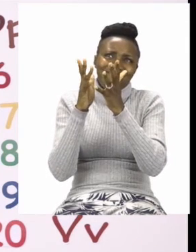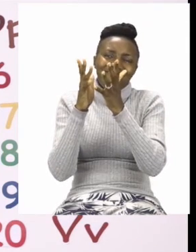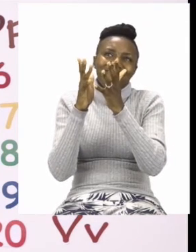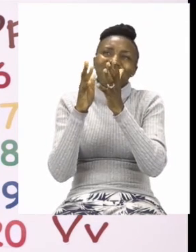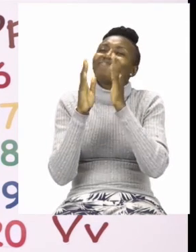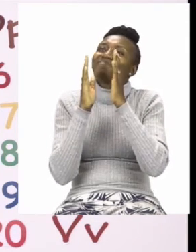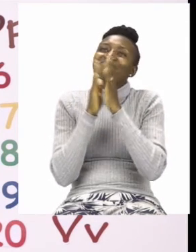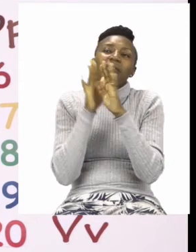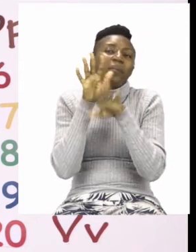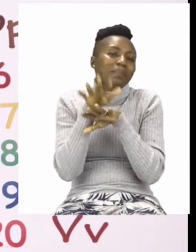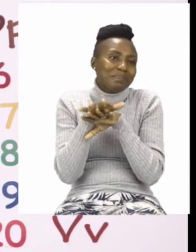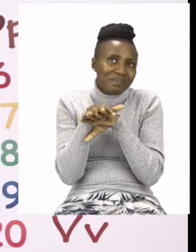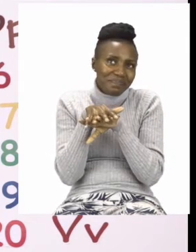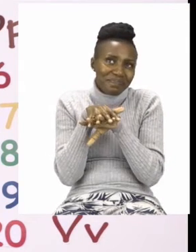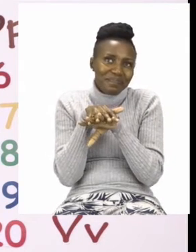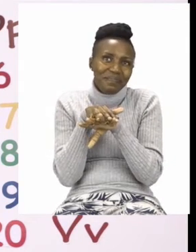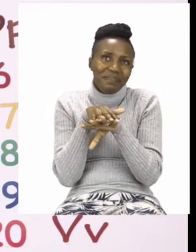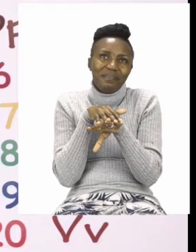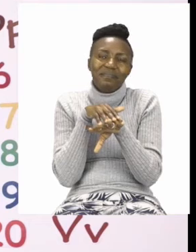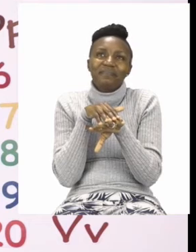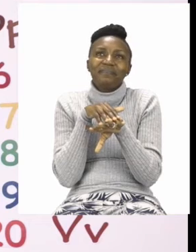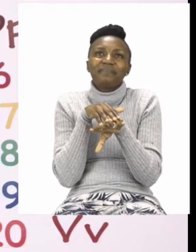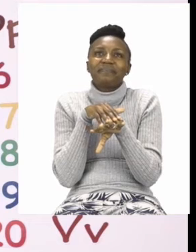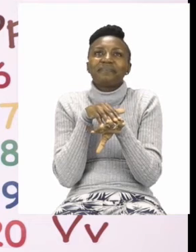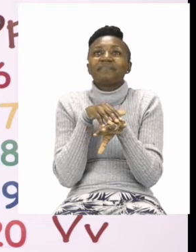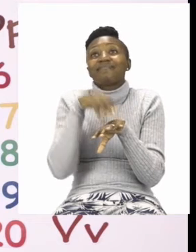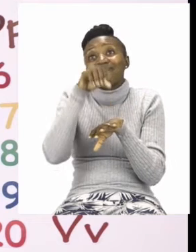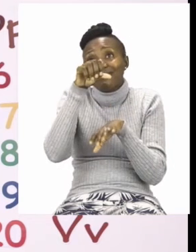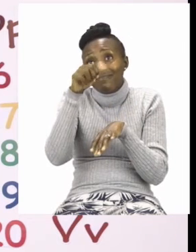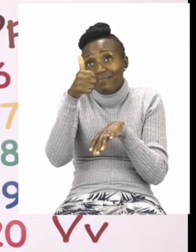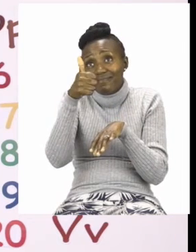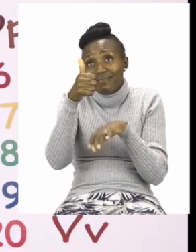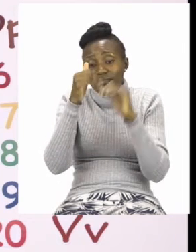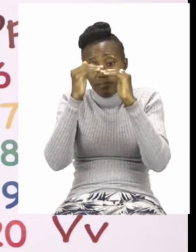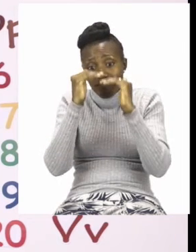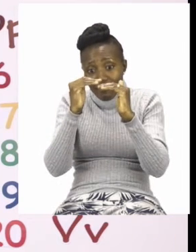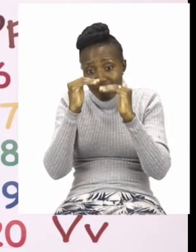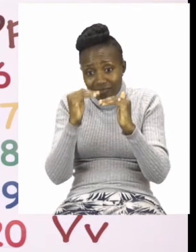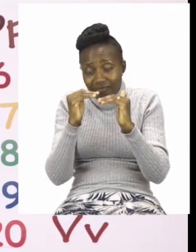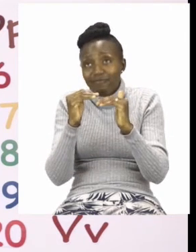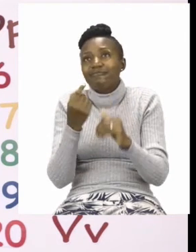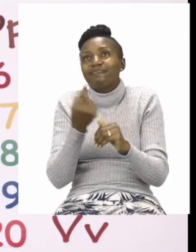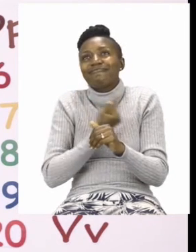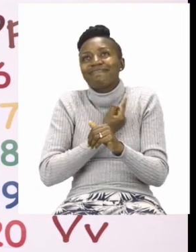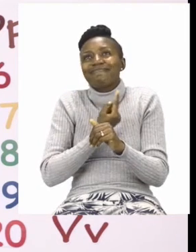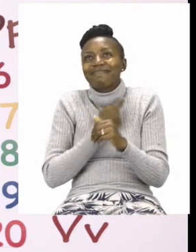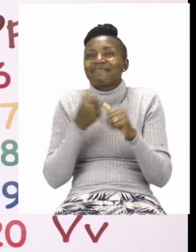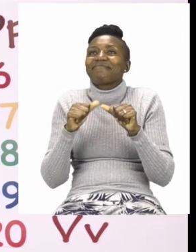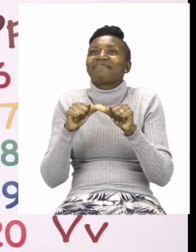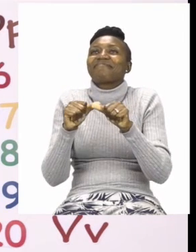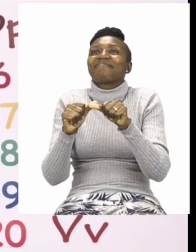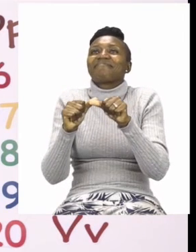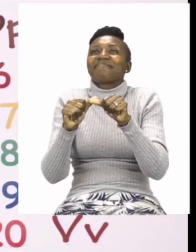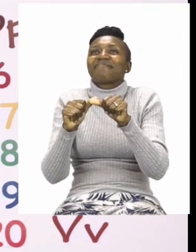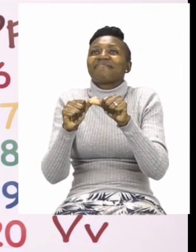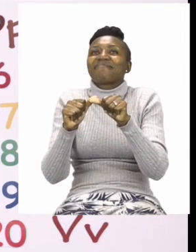your time when you're doing your patterns. The rest of them that are underneath are the same, and you're going to do them by yourself. So